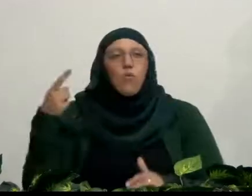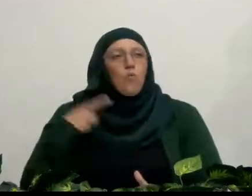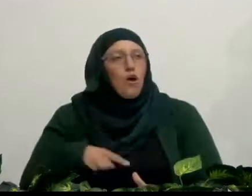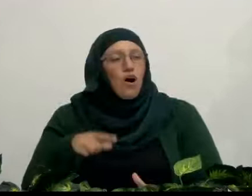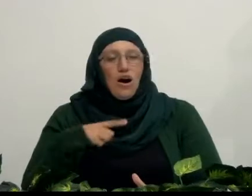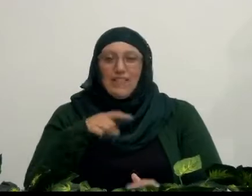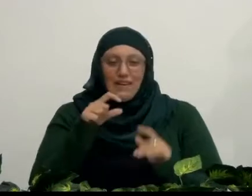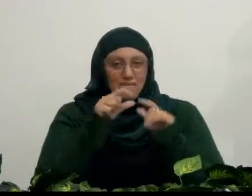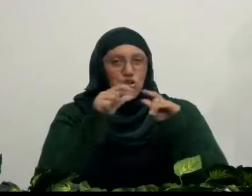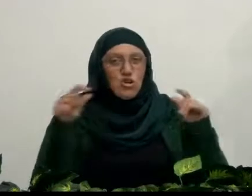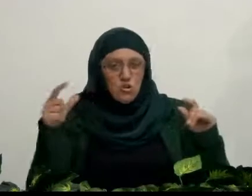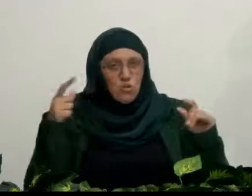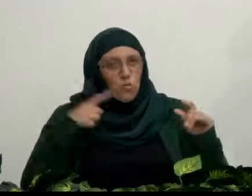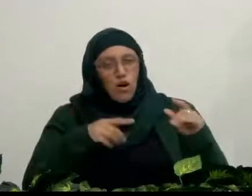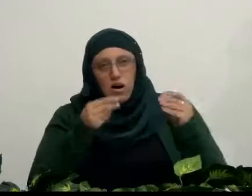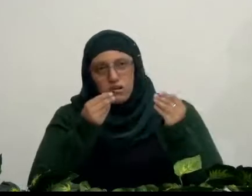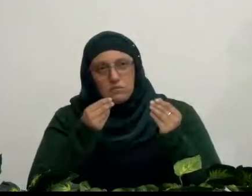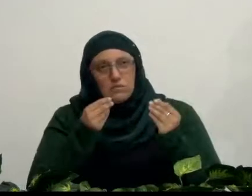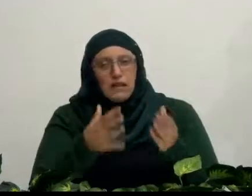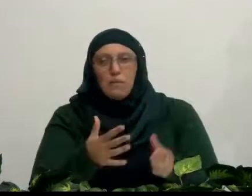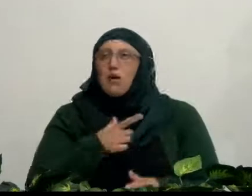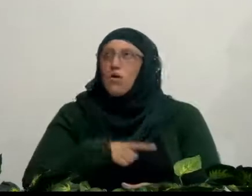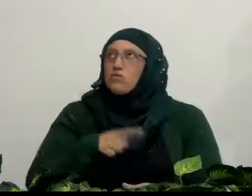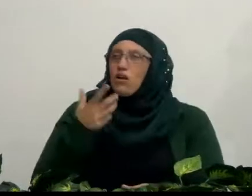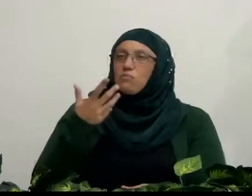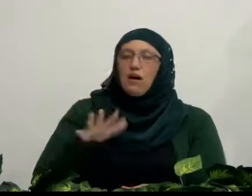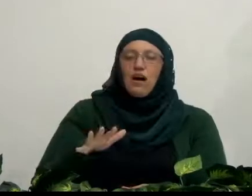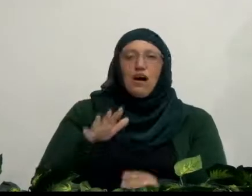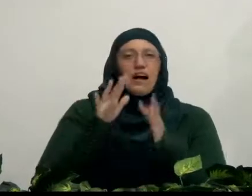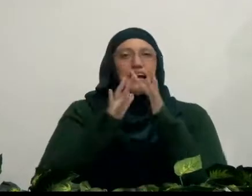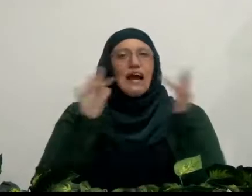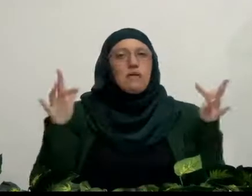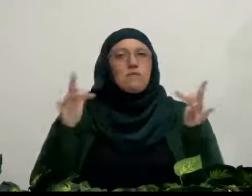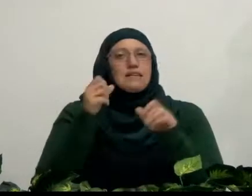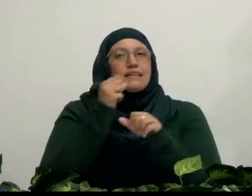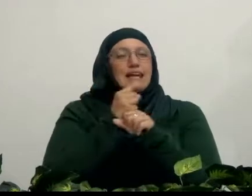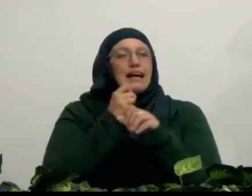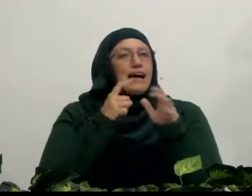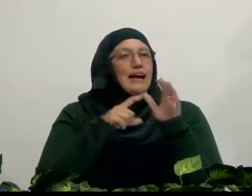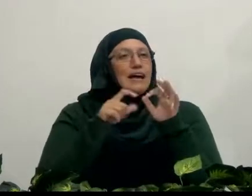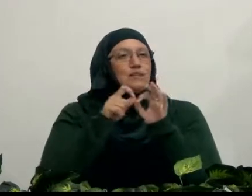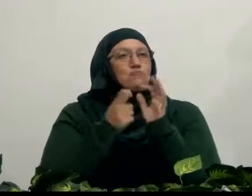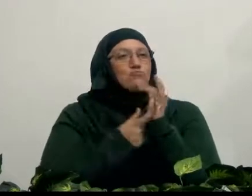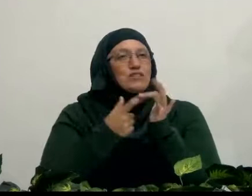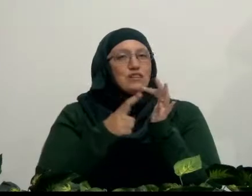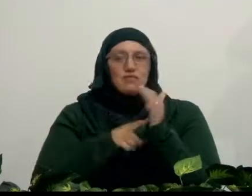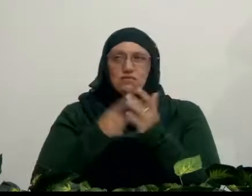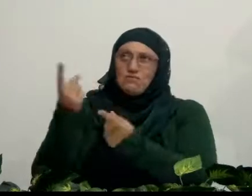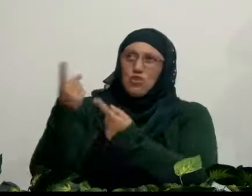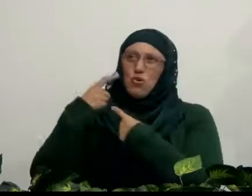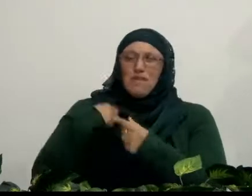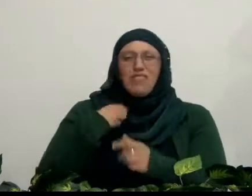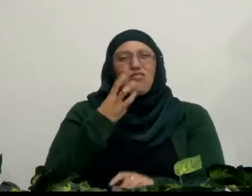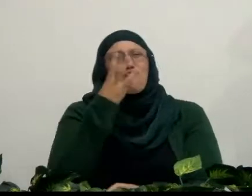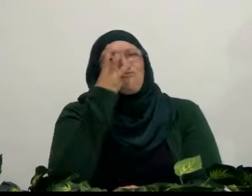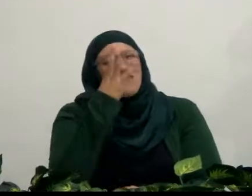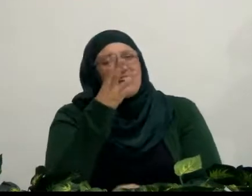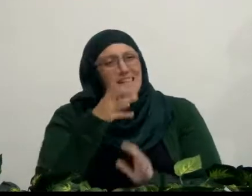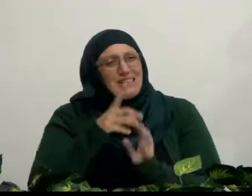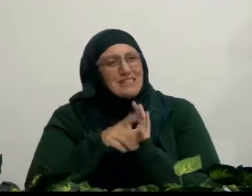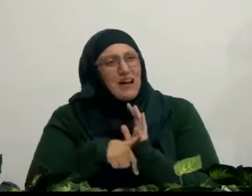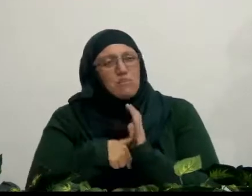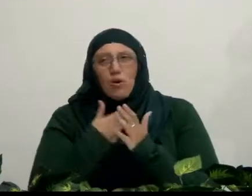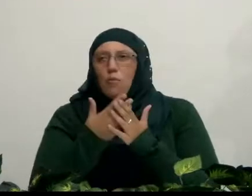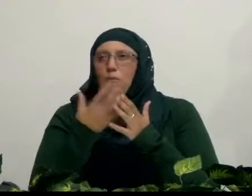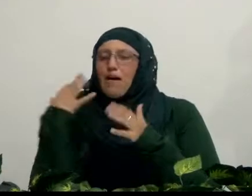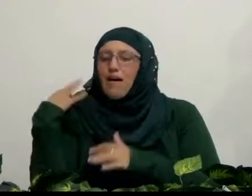of this verse. Three times did Gabriel command me on behalf of the peace, my Lord, who is the source of all